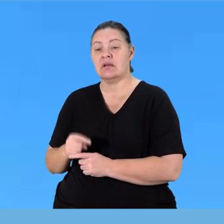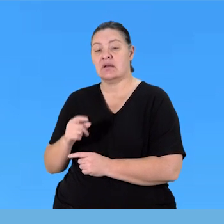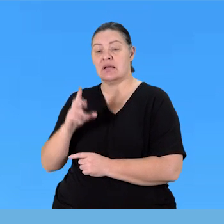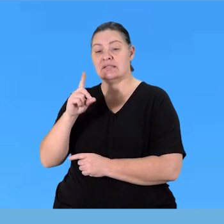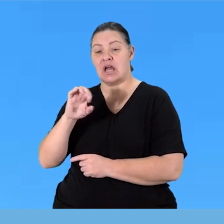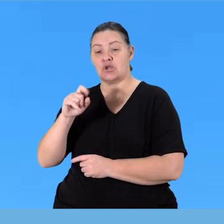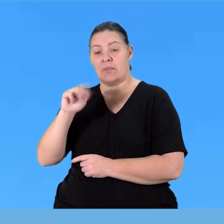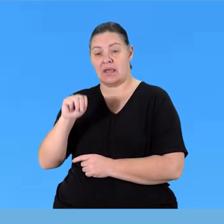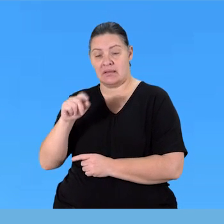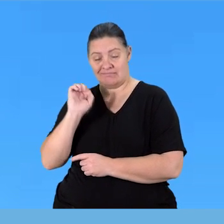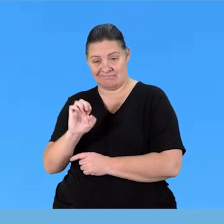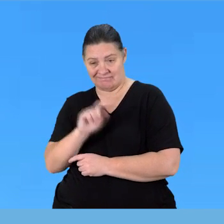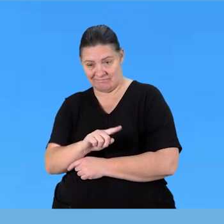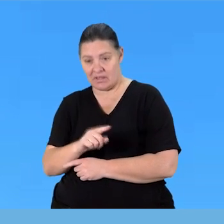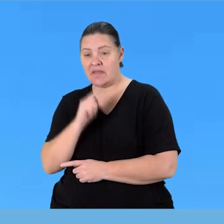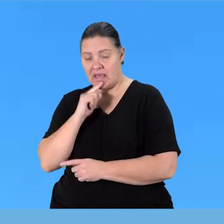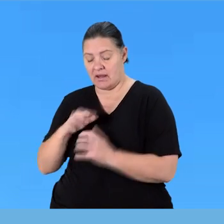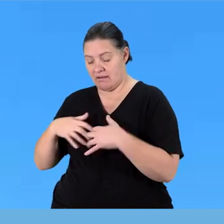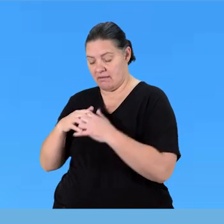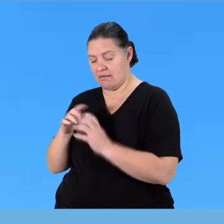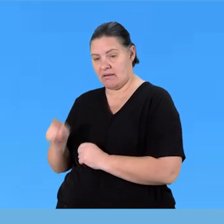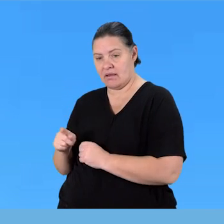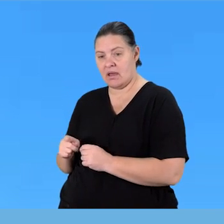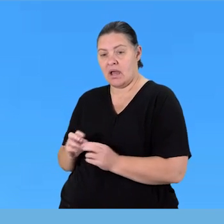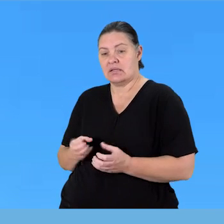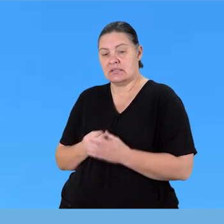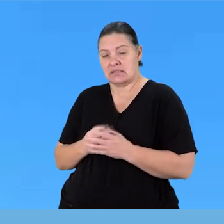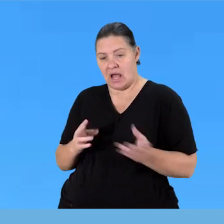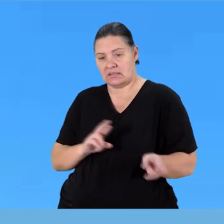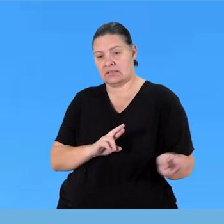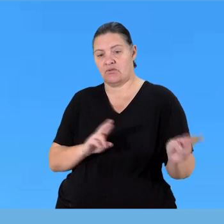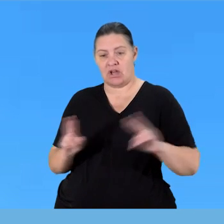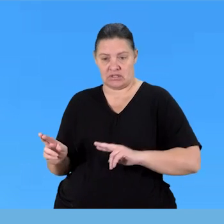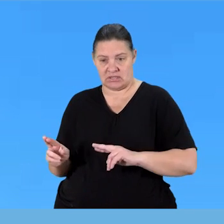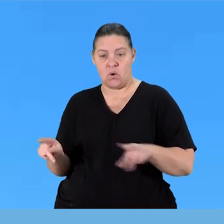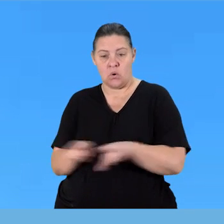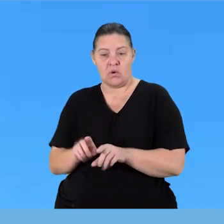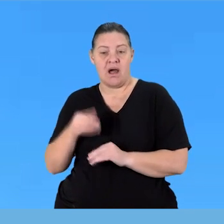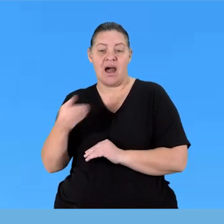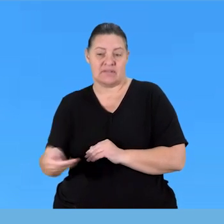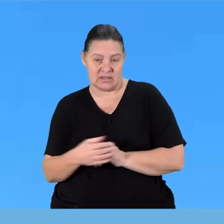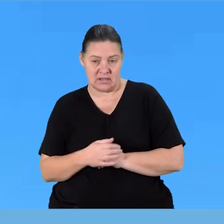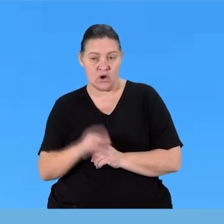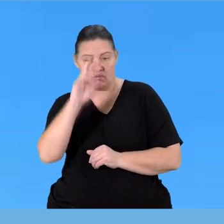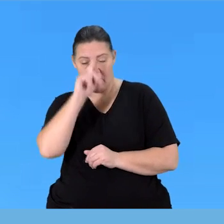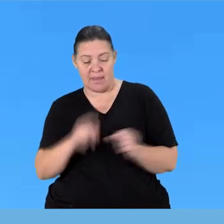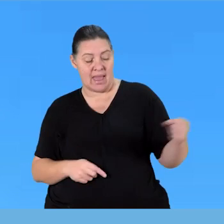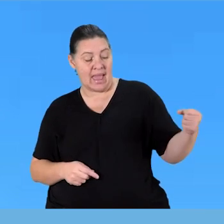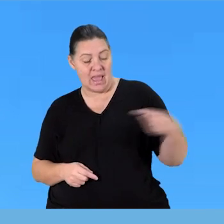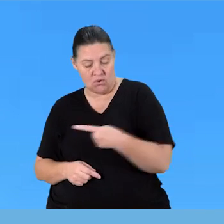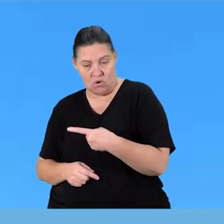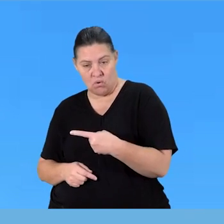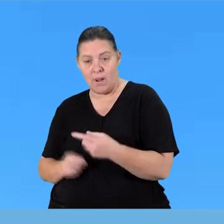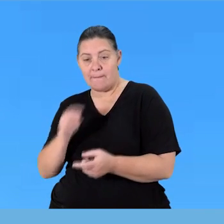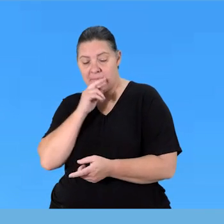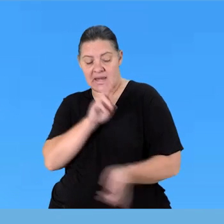seeing here, those are showing the modeling atoms that are going to be at the beginning of the reaction, even after the reaction. Remember that the